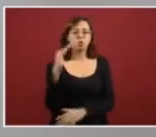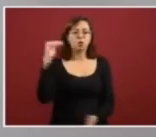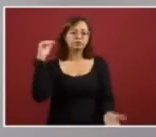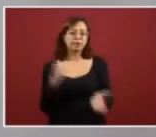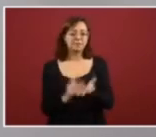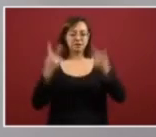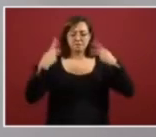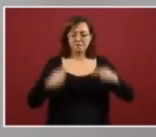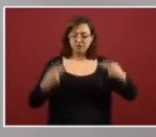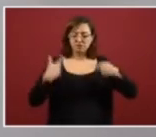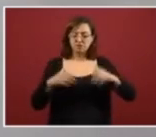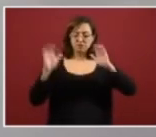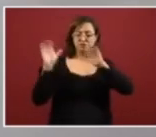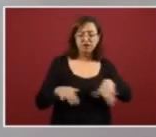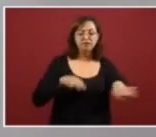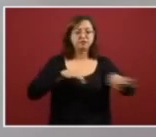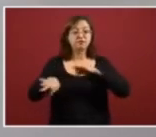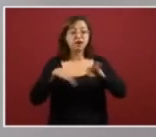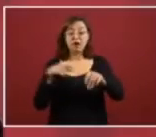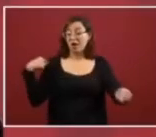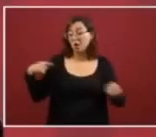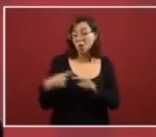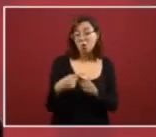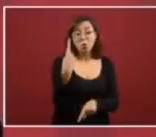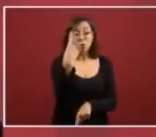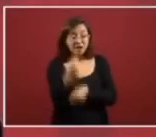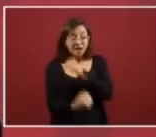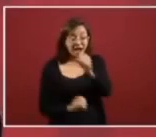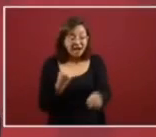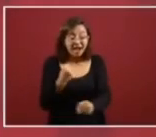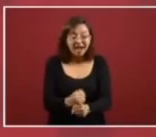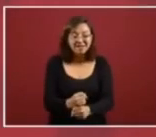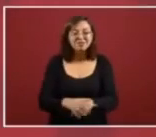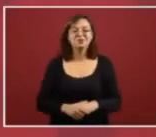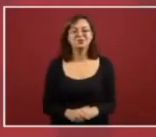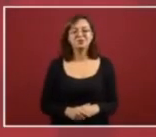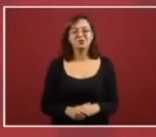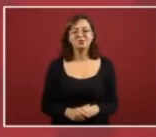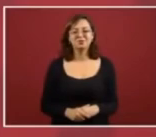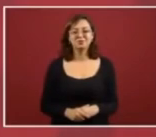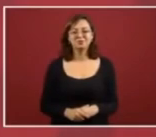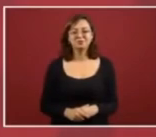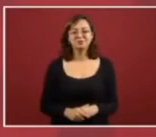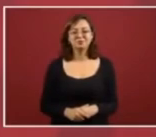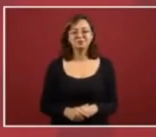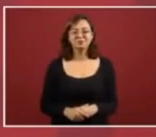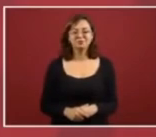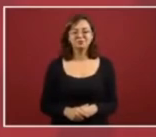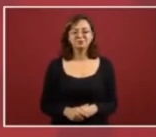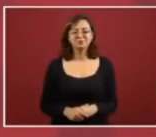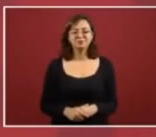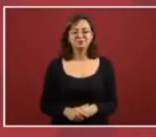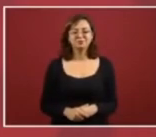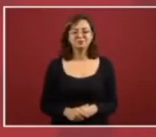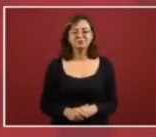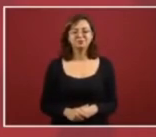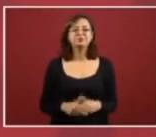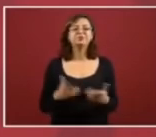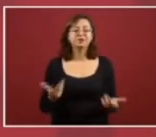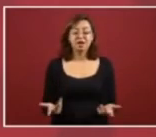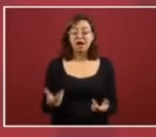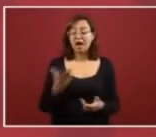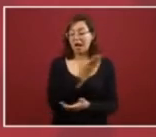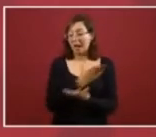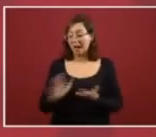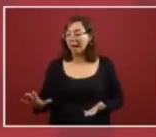650,000 empleos generados este año. Generated this year. Sin tomar en cuenta without taking into lo account de sembrando